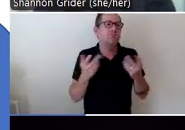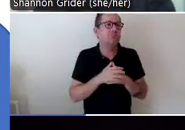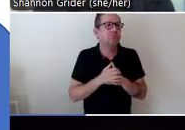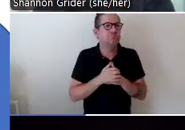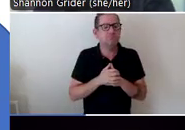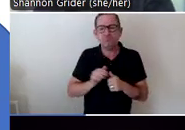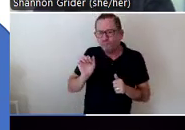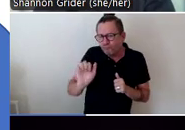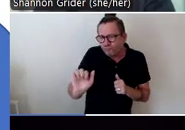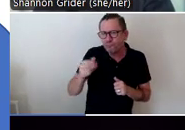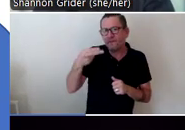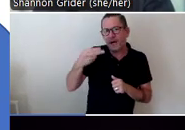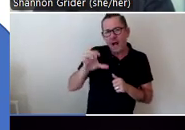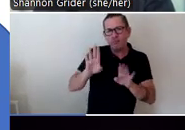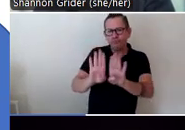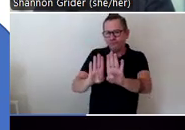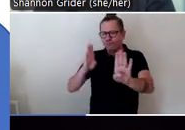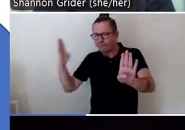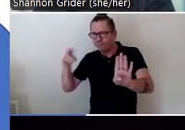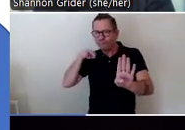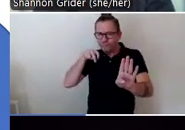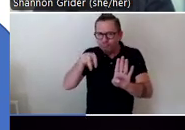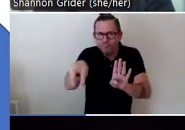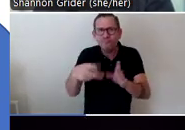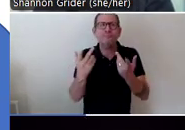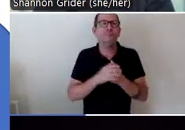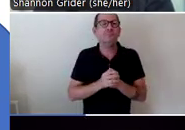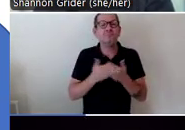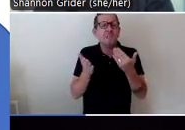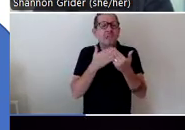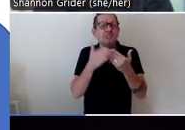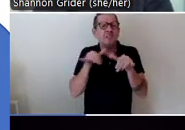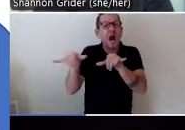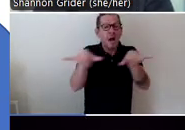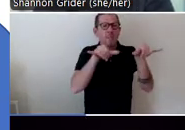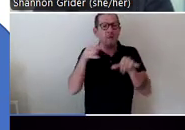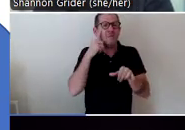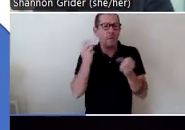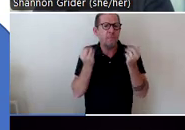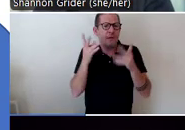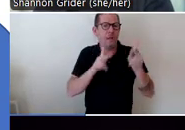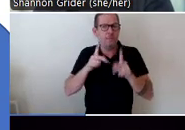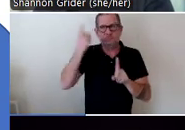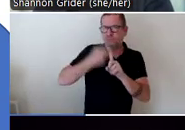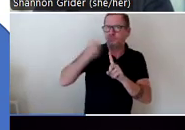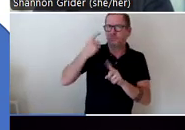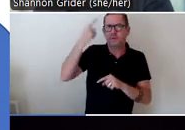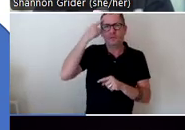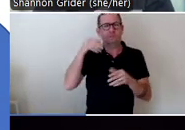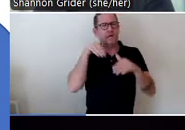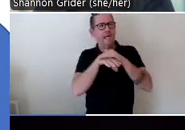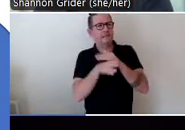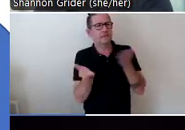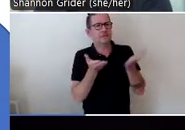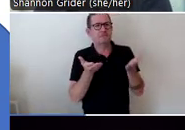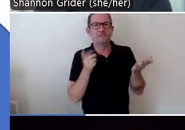ramp to make sure that they can get into the building. We want to have a handicap door that will automatically open when they press the button.